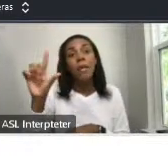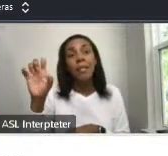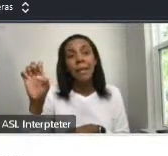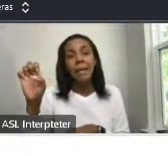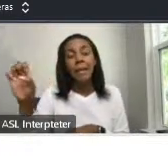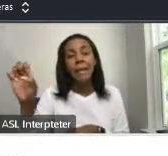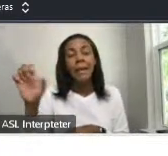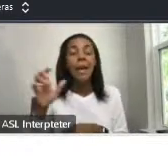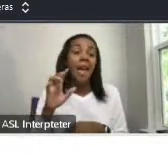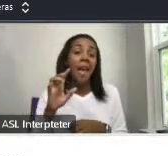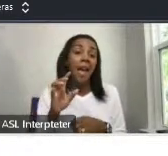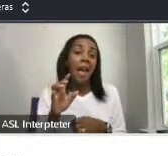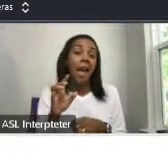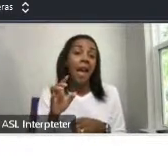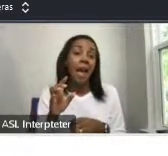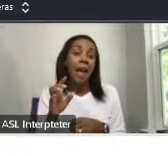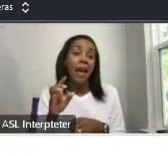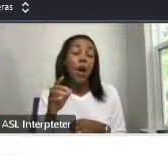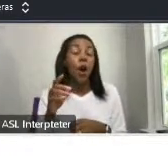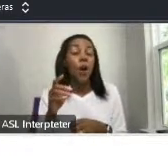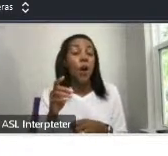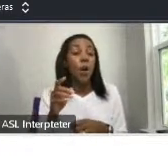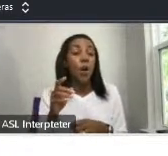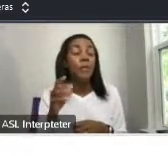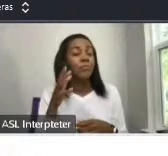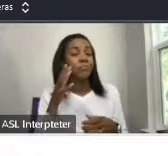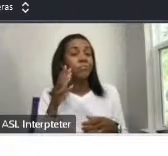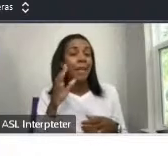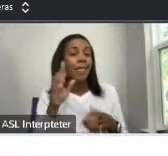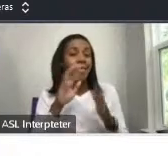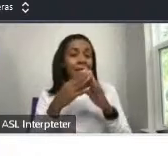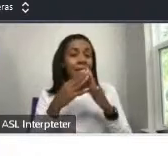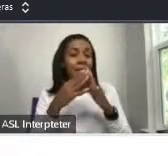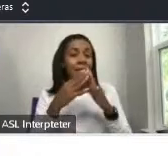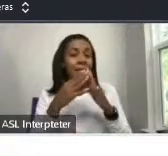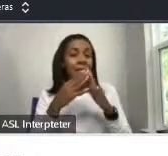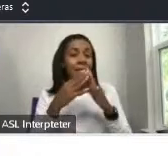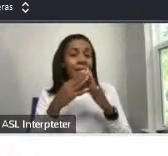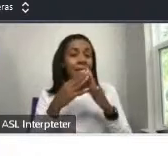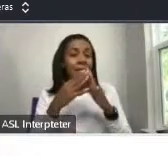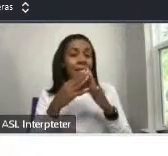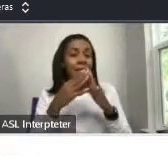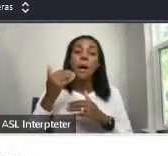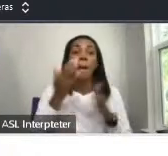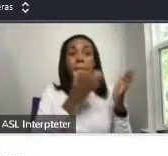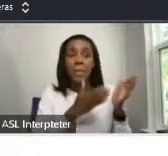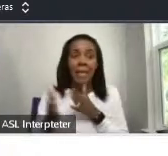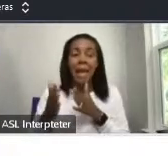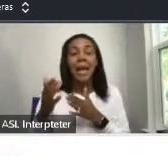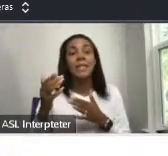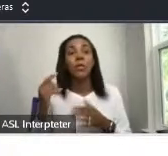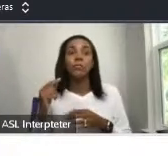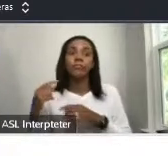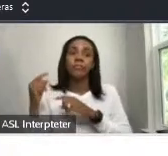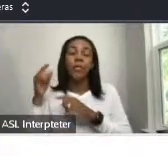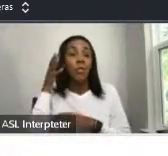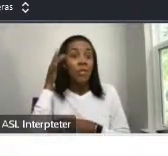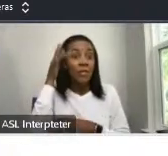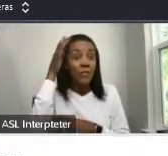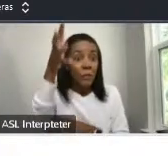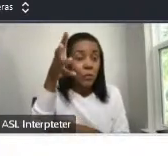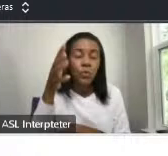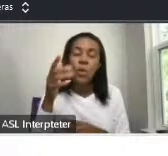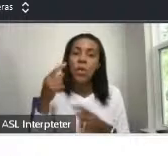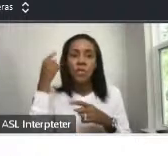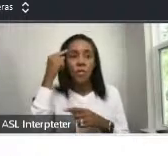with both of the city's recently completed long-term plans, both of which engage thousands of Memphians in their preparation.